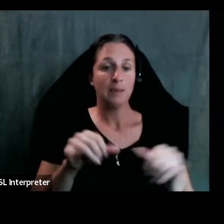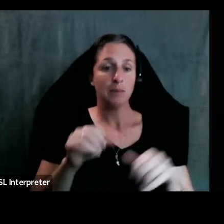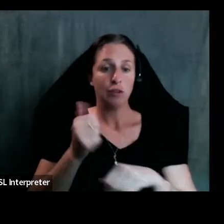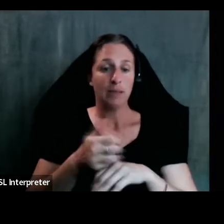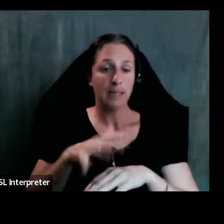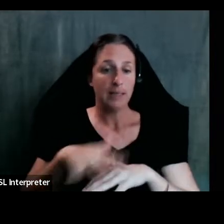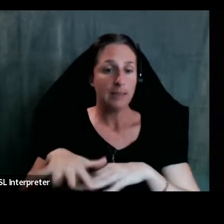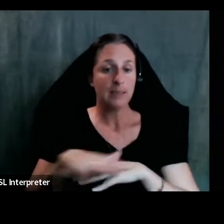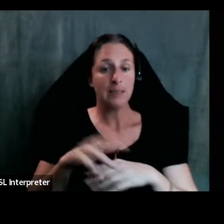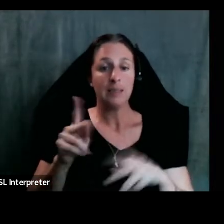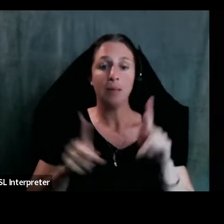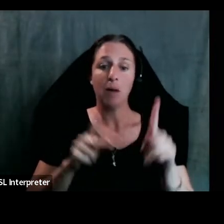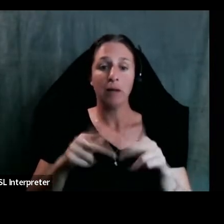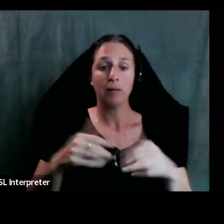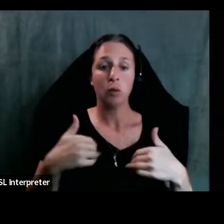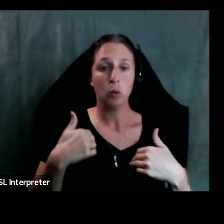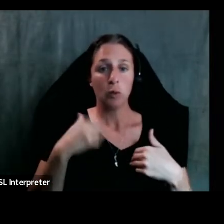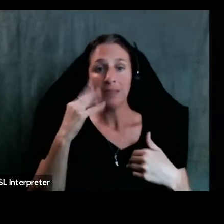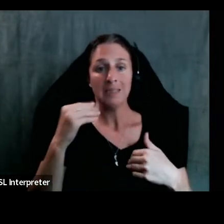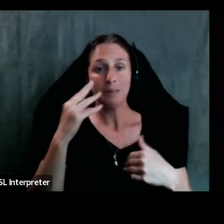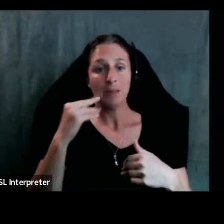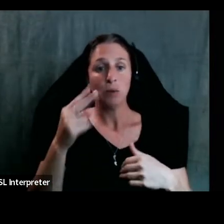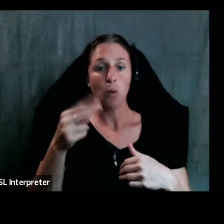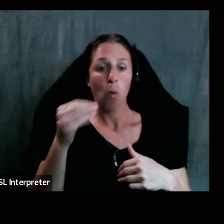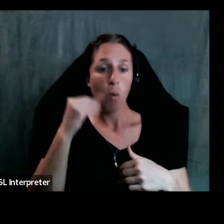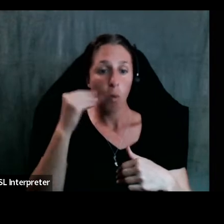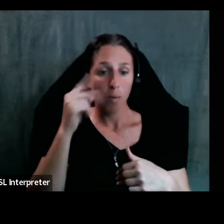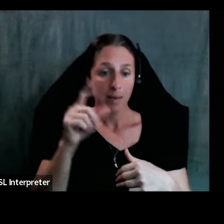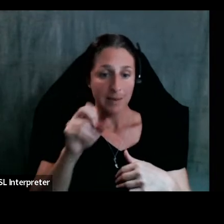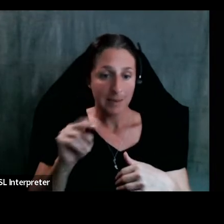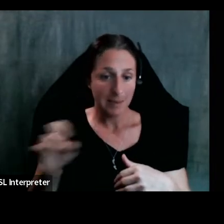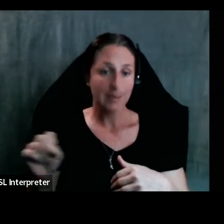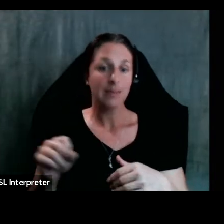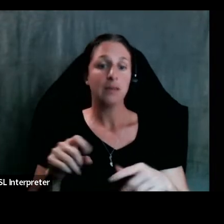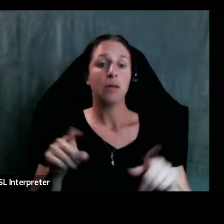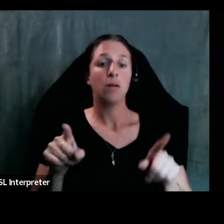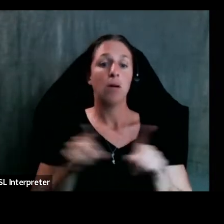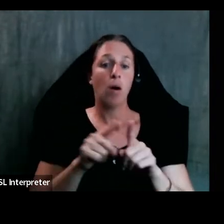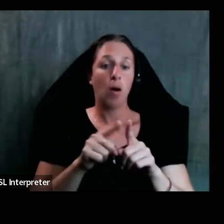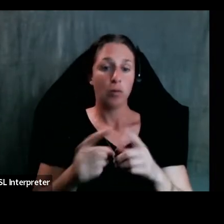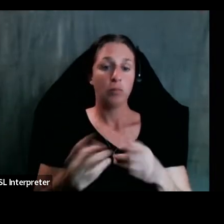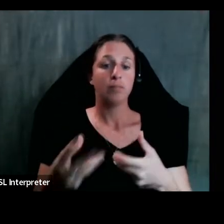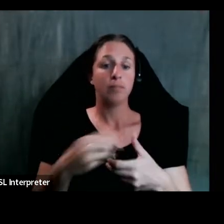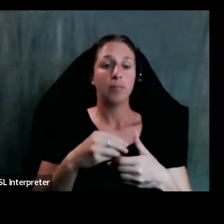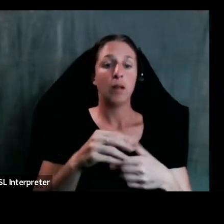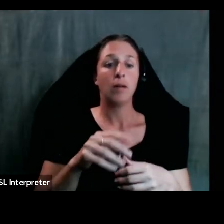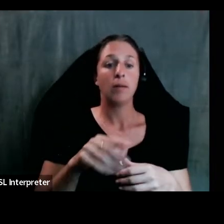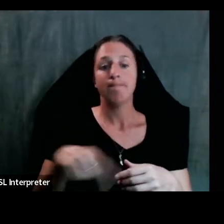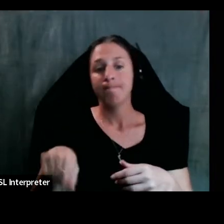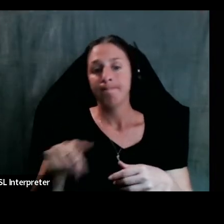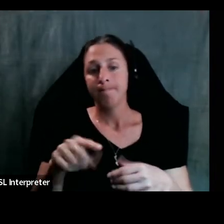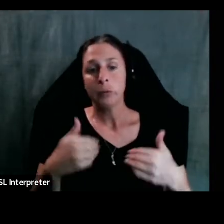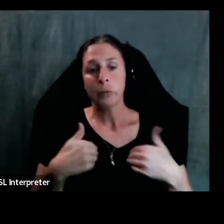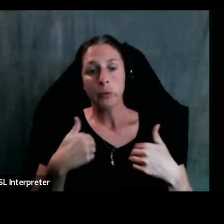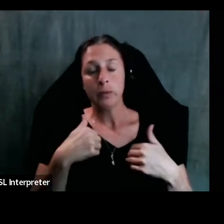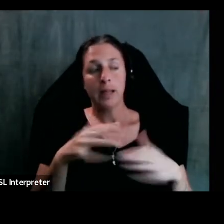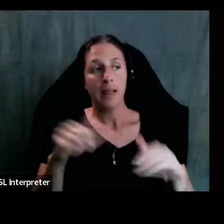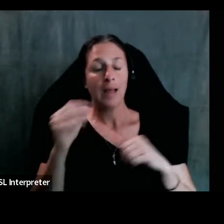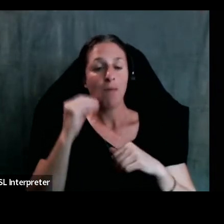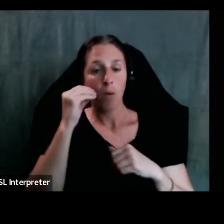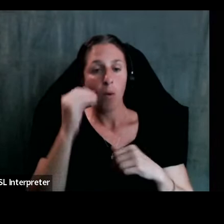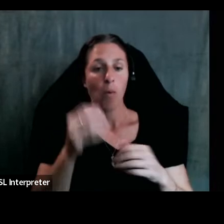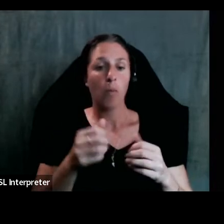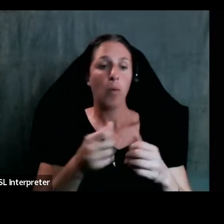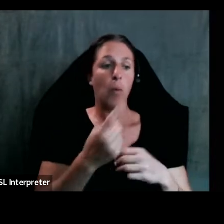population of youth experiencing homelessness also include unaccompanied youth who have left home for 1 or more nights without